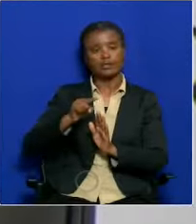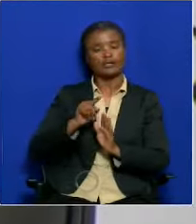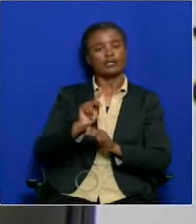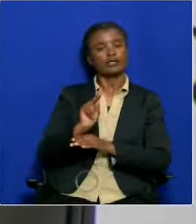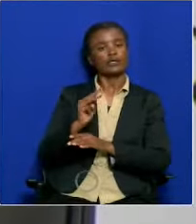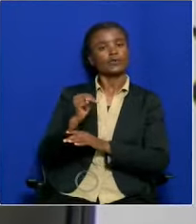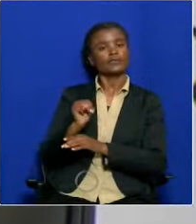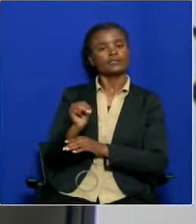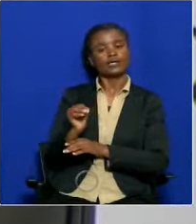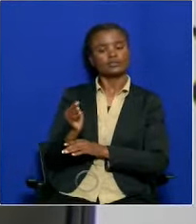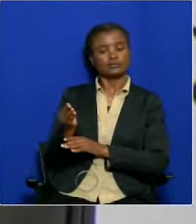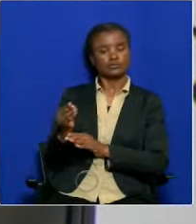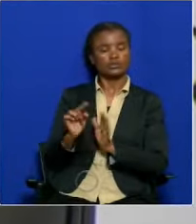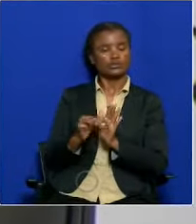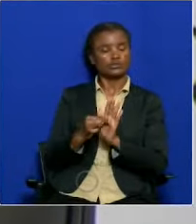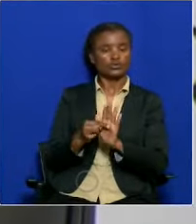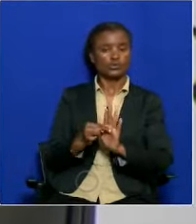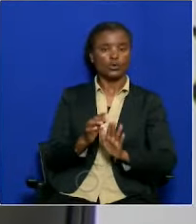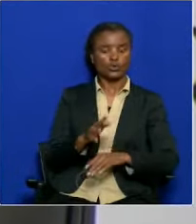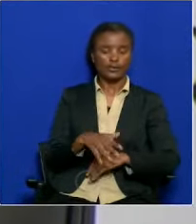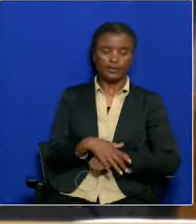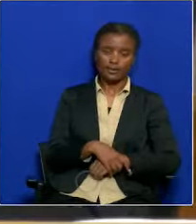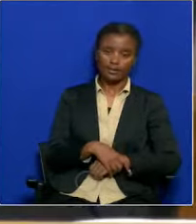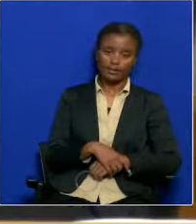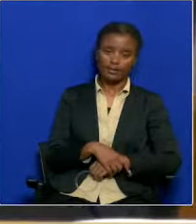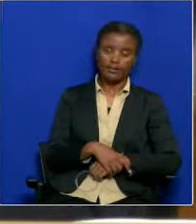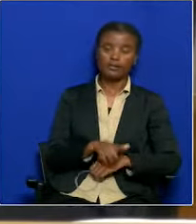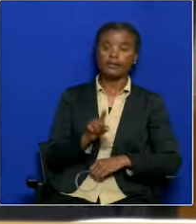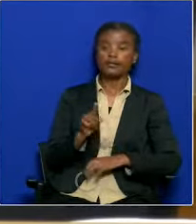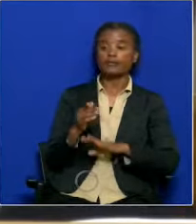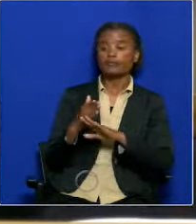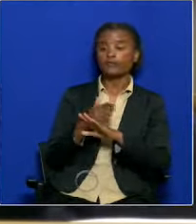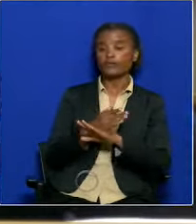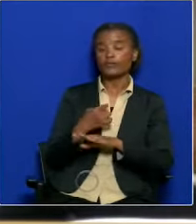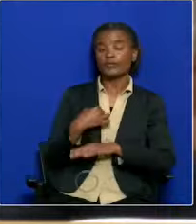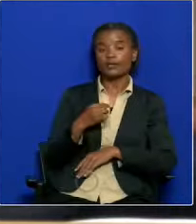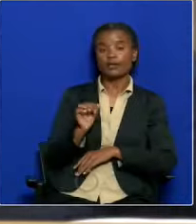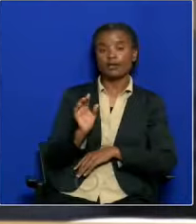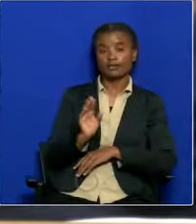Oh, sorry. When I asked you earlier,